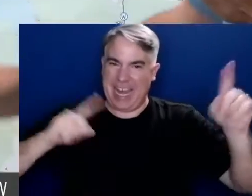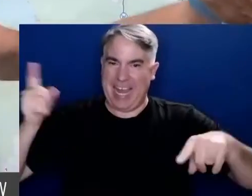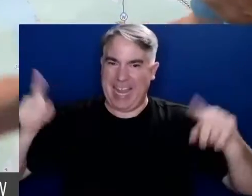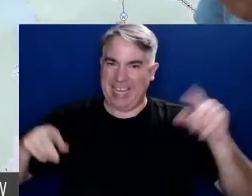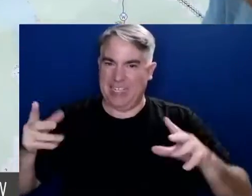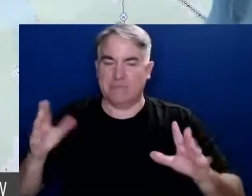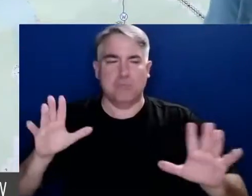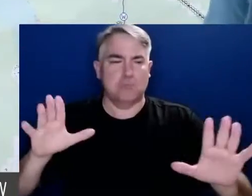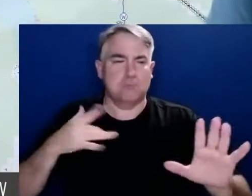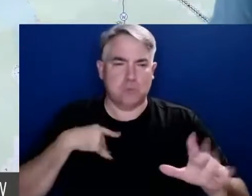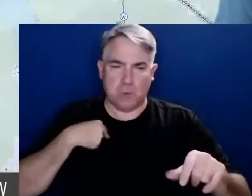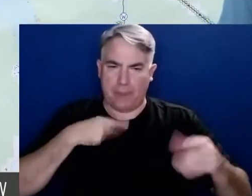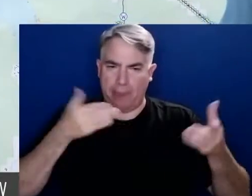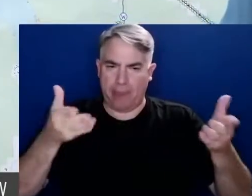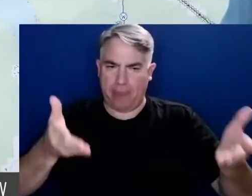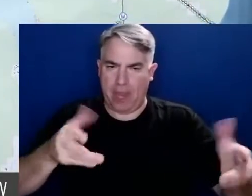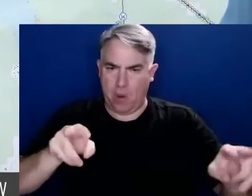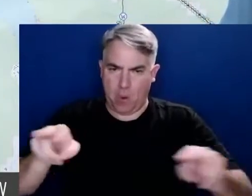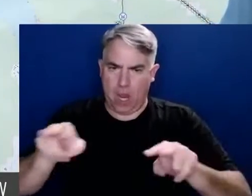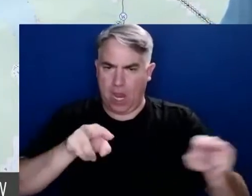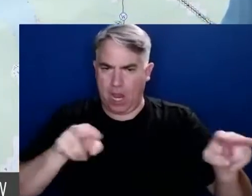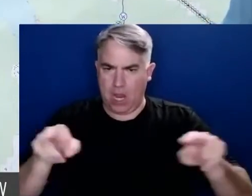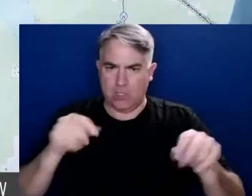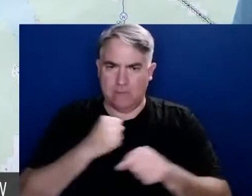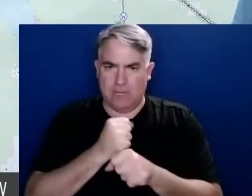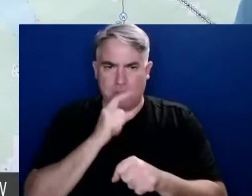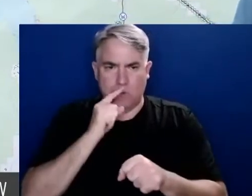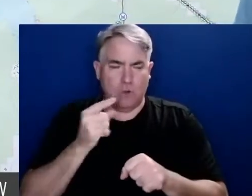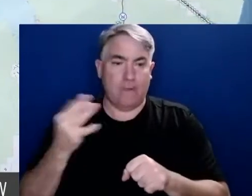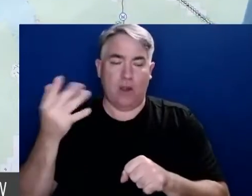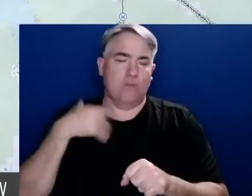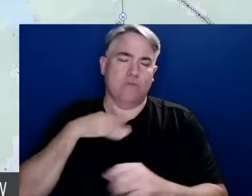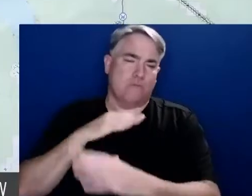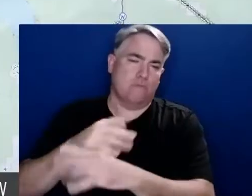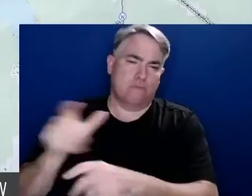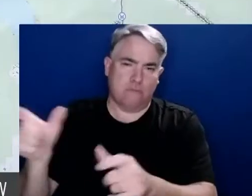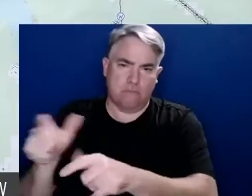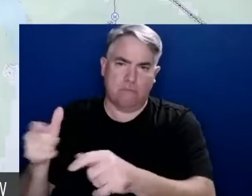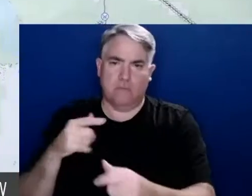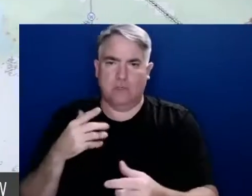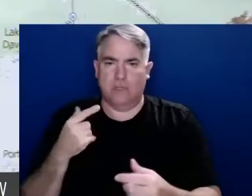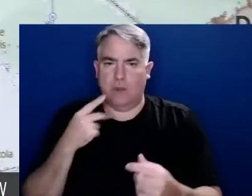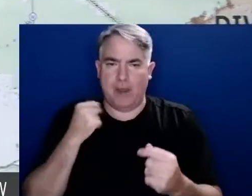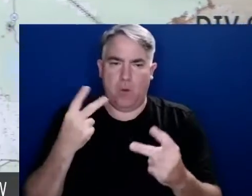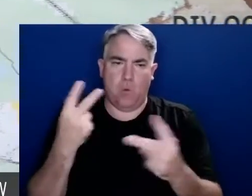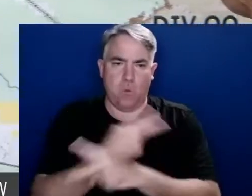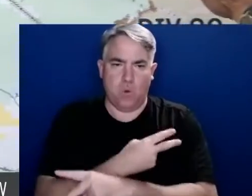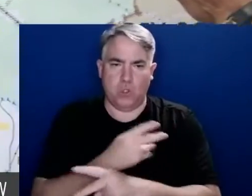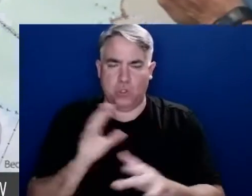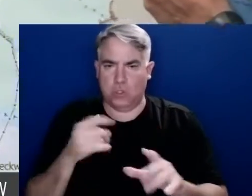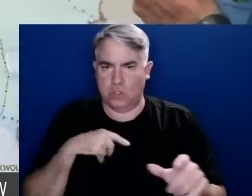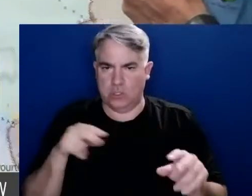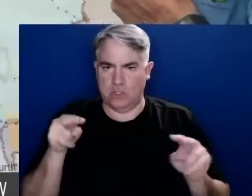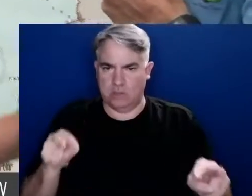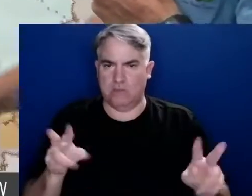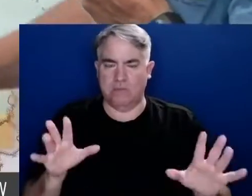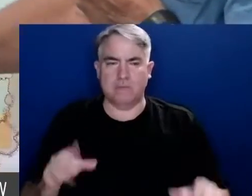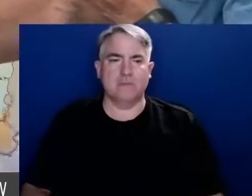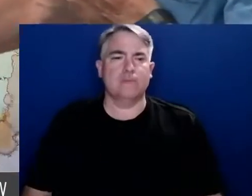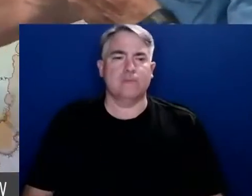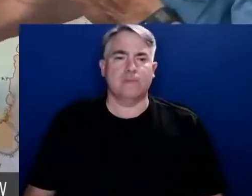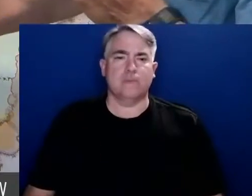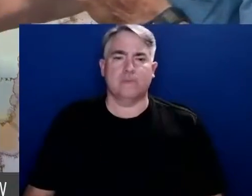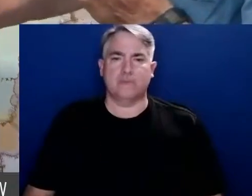or throw something that unexpected and nobody's there to see it. So we want to identify those rapidly if and when that happens. Moving